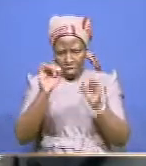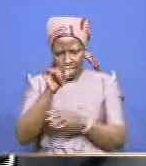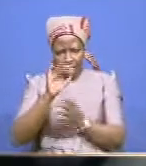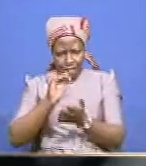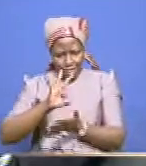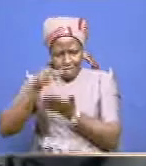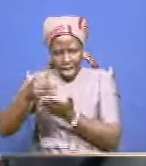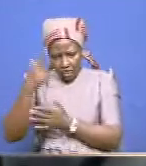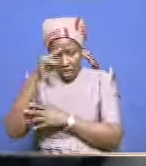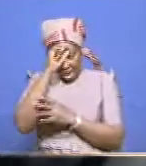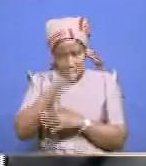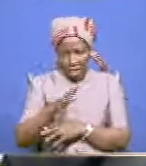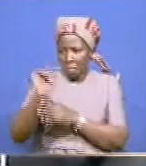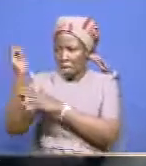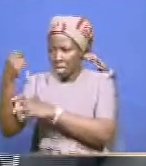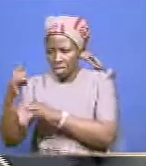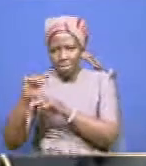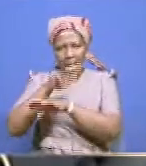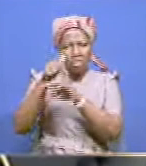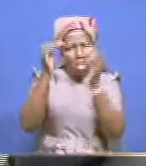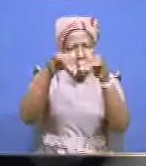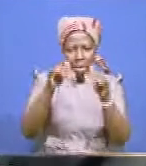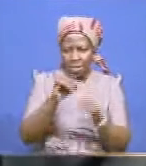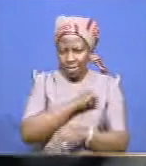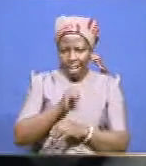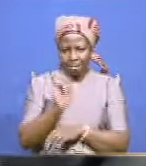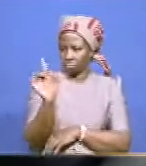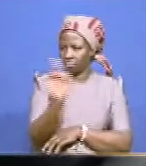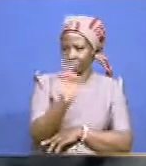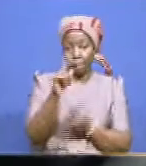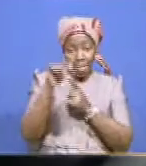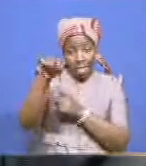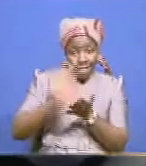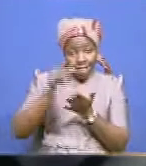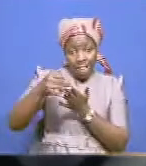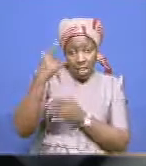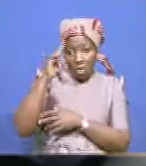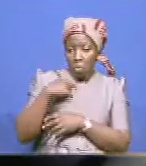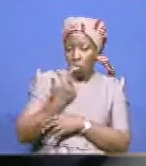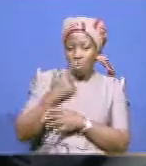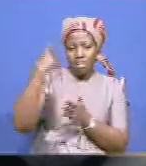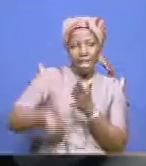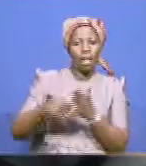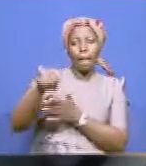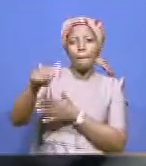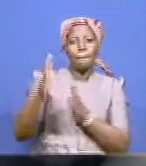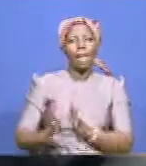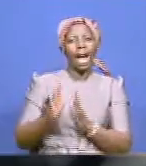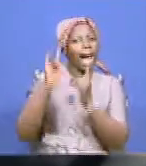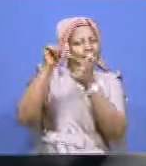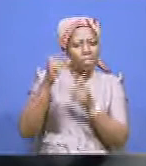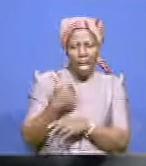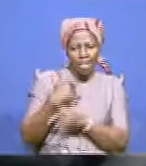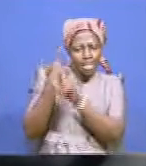governor, neither to the president, neither to the National Assembly, nor the Senate. These funds belong to the taxpayers. So unless we have a different